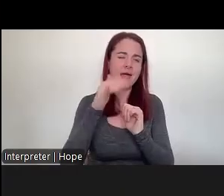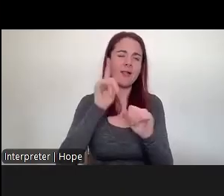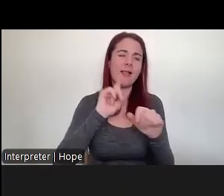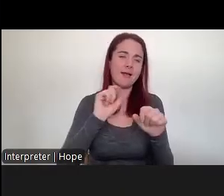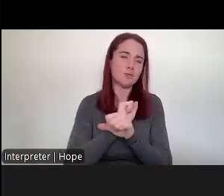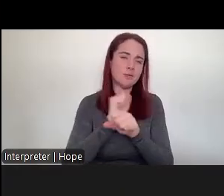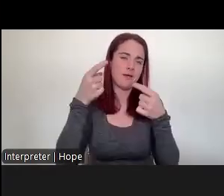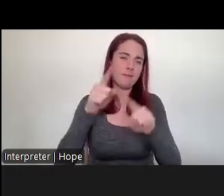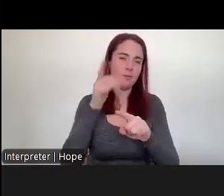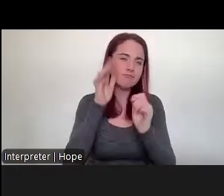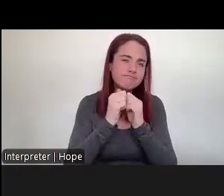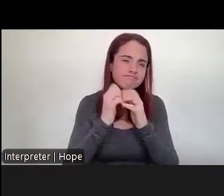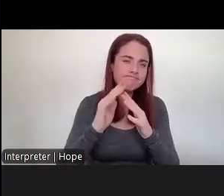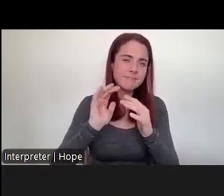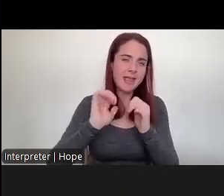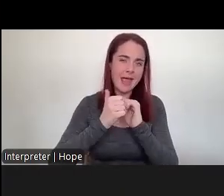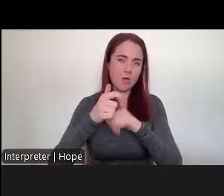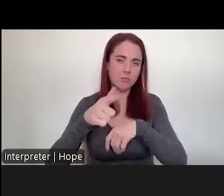place, whether it would be